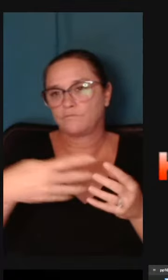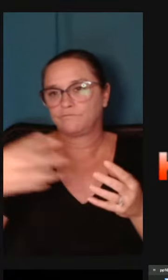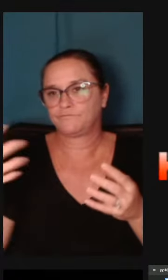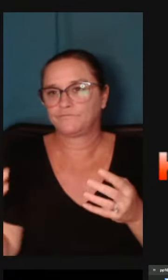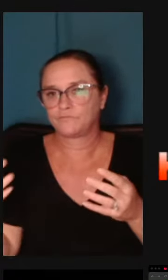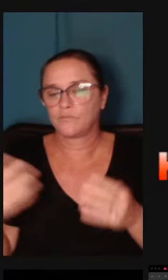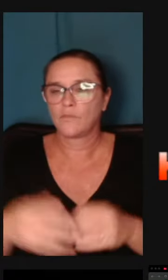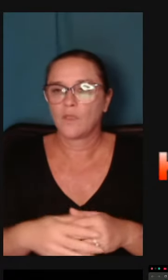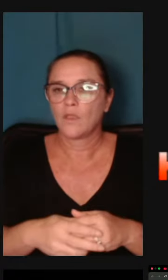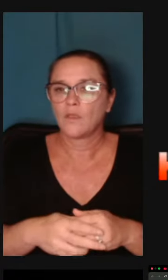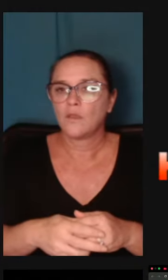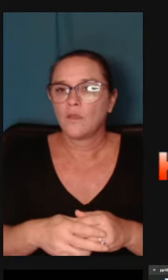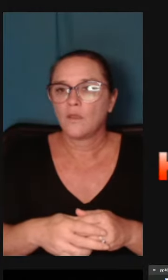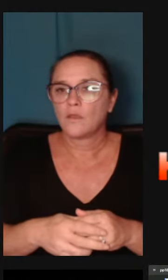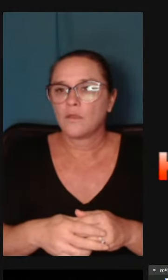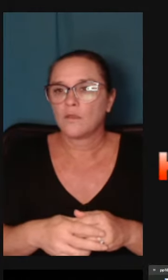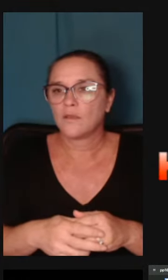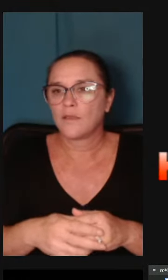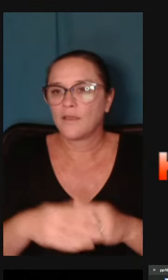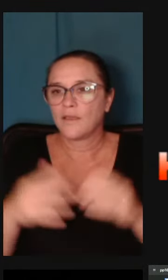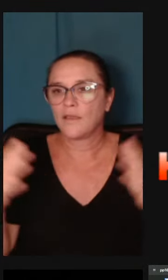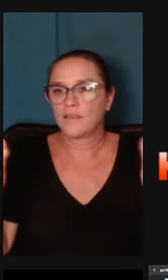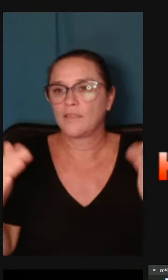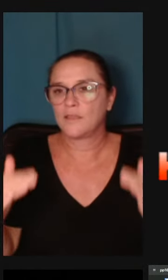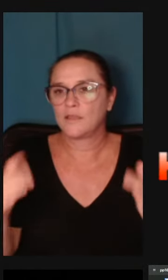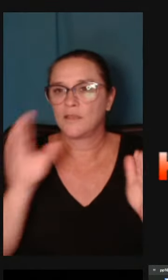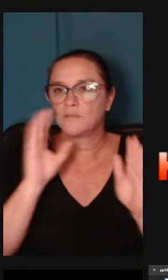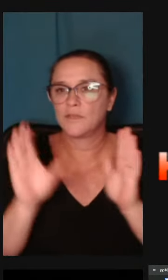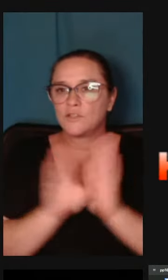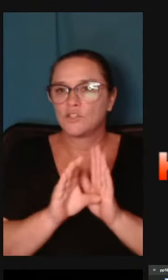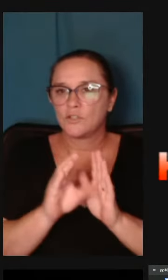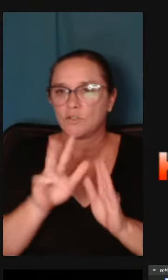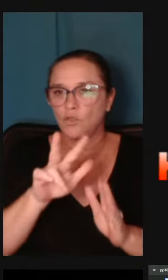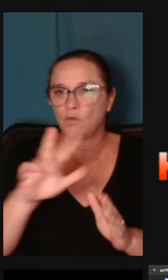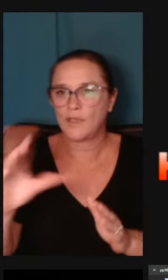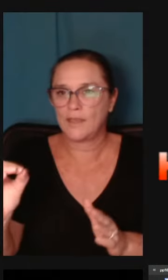image, which is how this looks in 3D